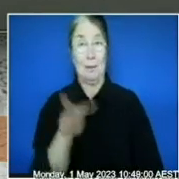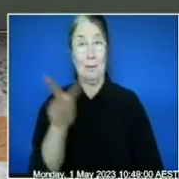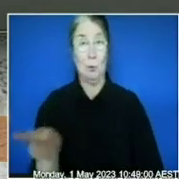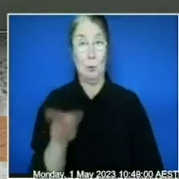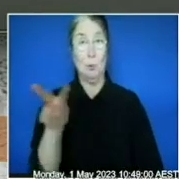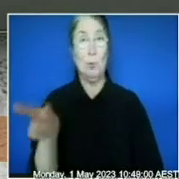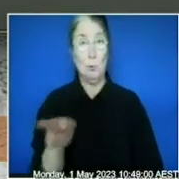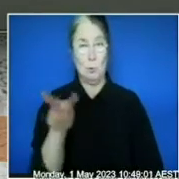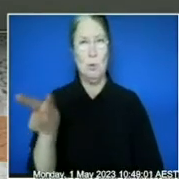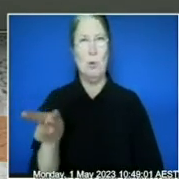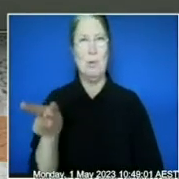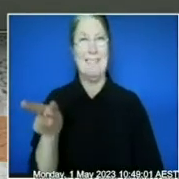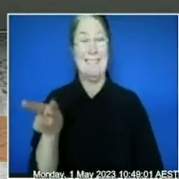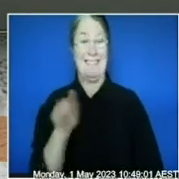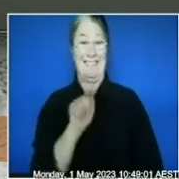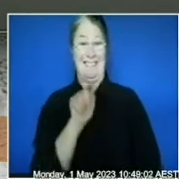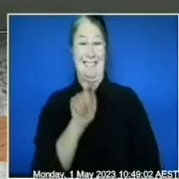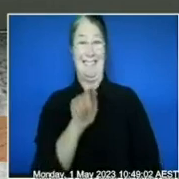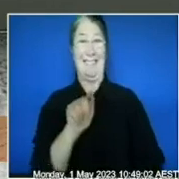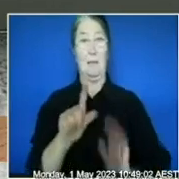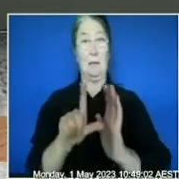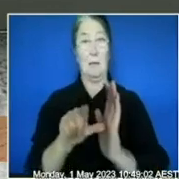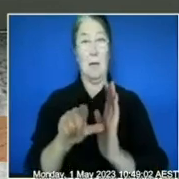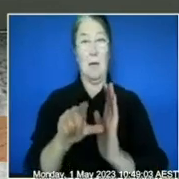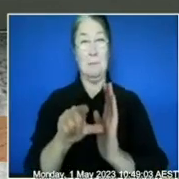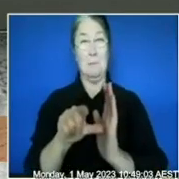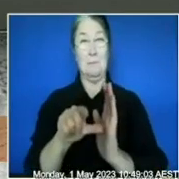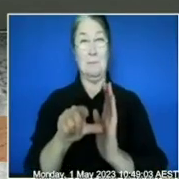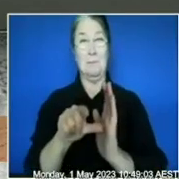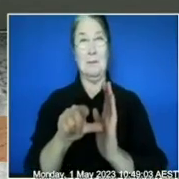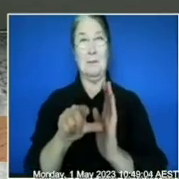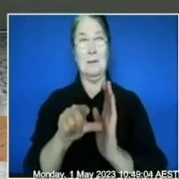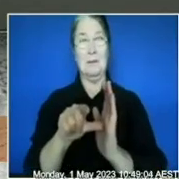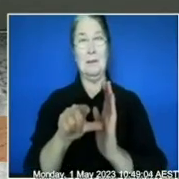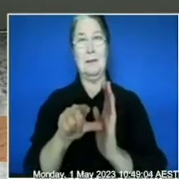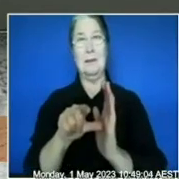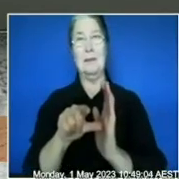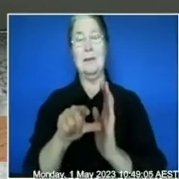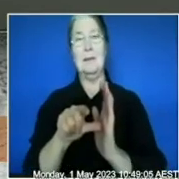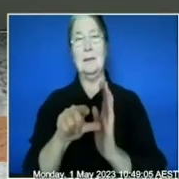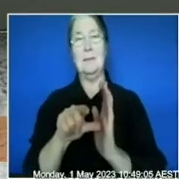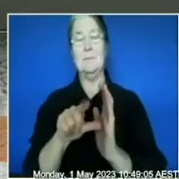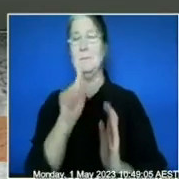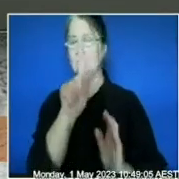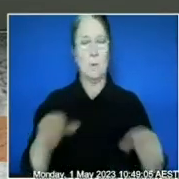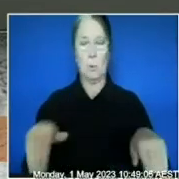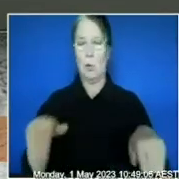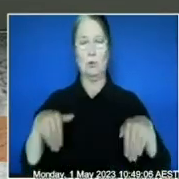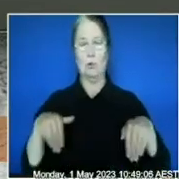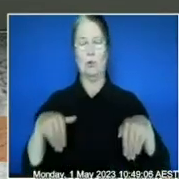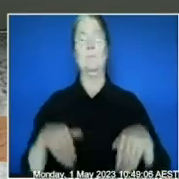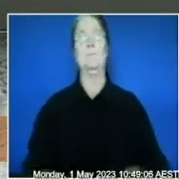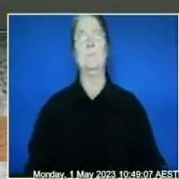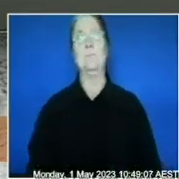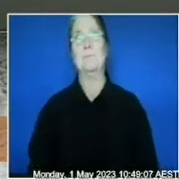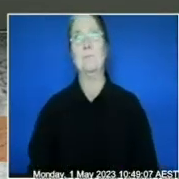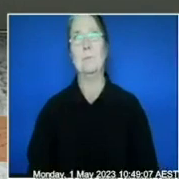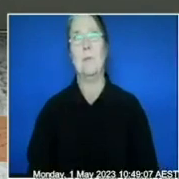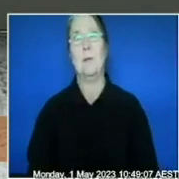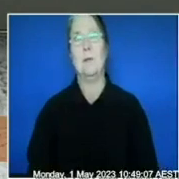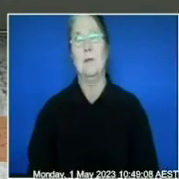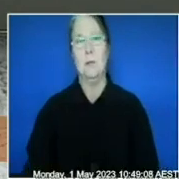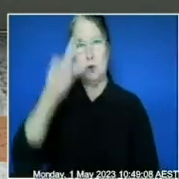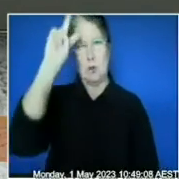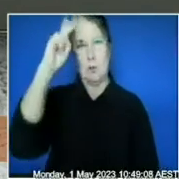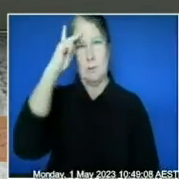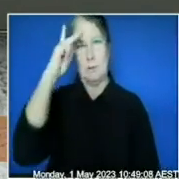I'll withdraw that. At that time, and in general, did you have enough time to properly